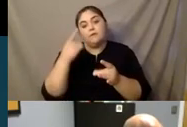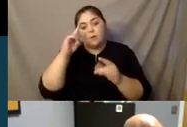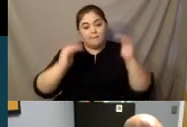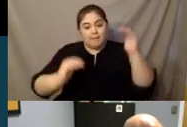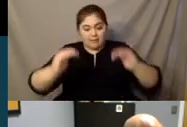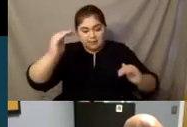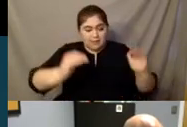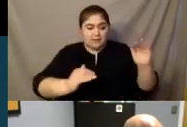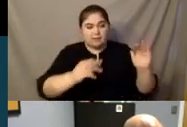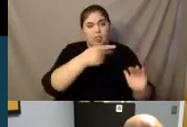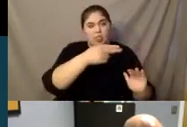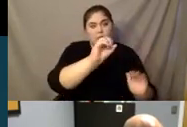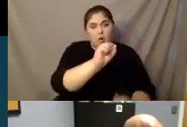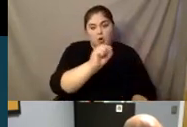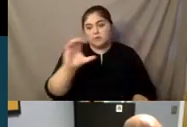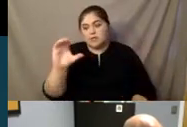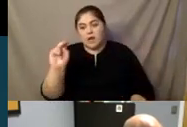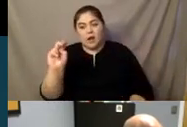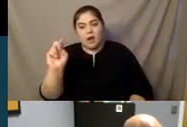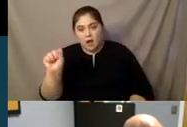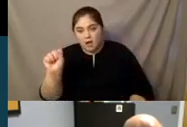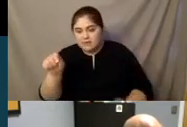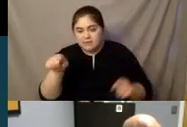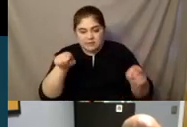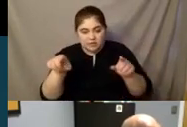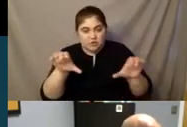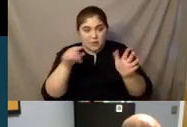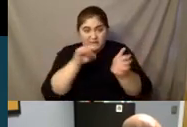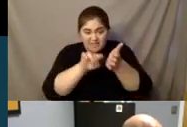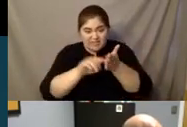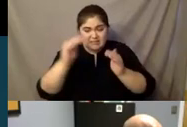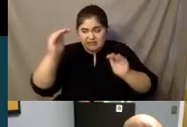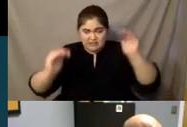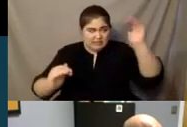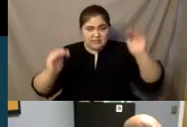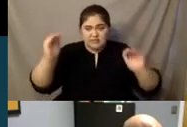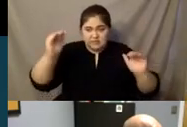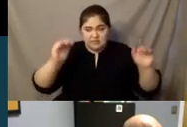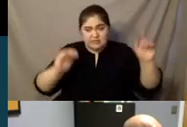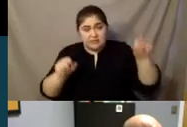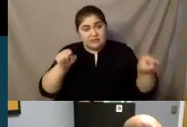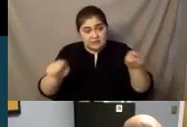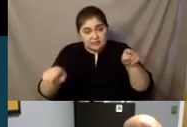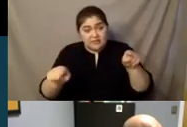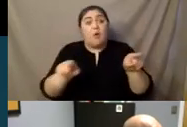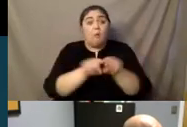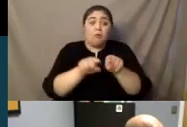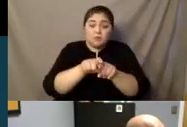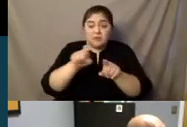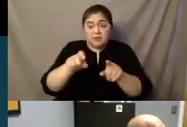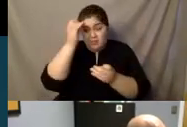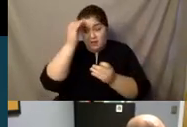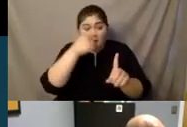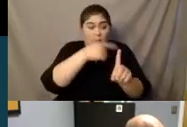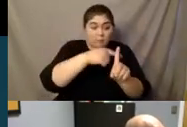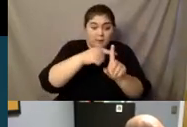and cons of conducting an investigation, we need to then balance the pros and cons of whether or not that person should be arrested at